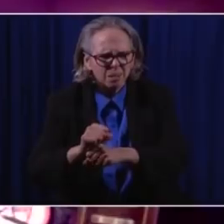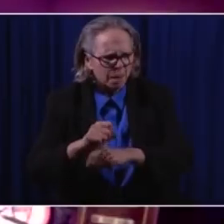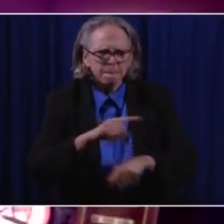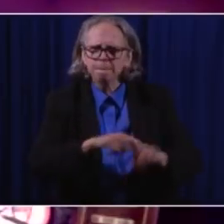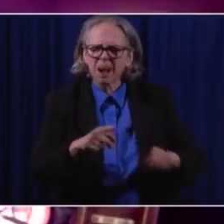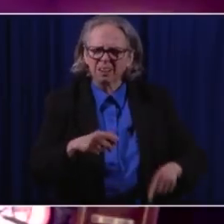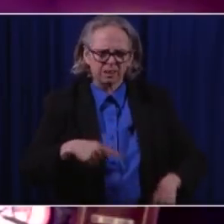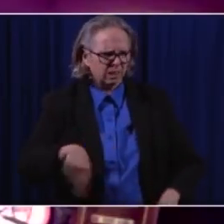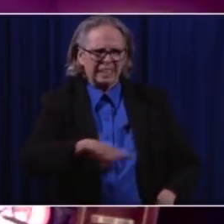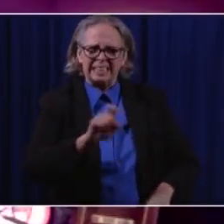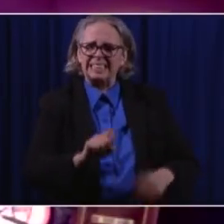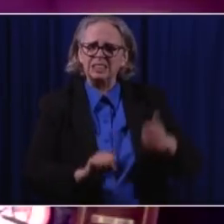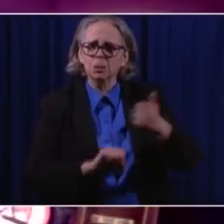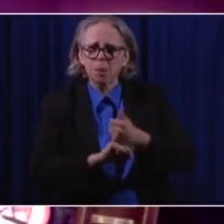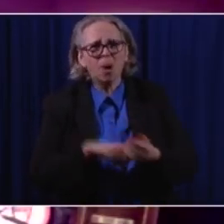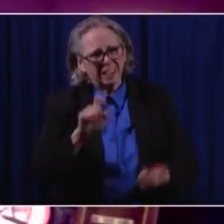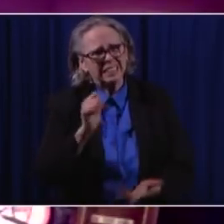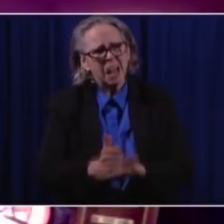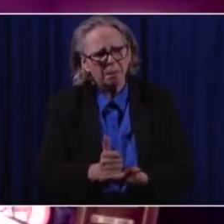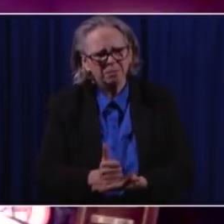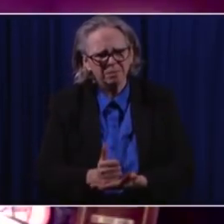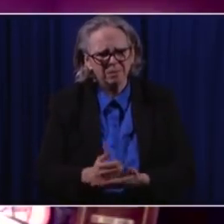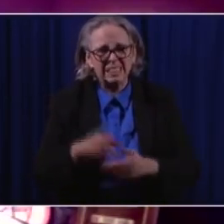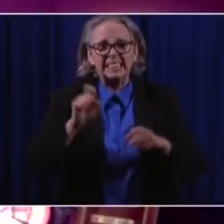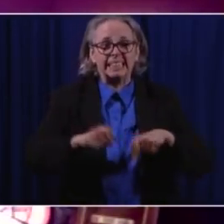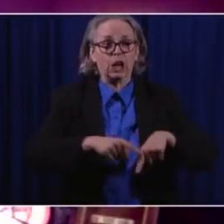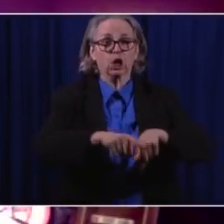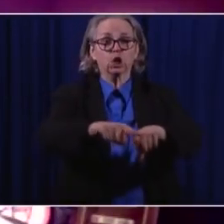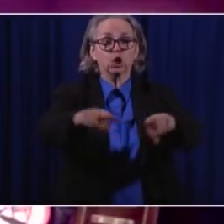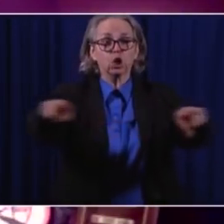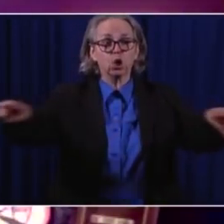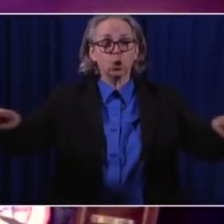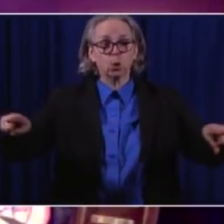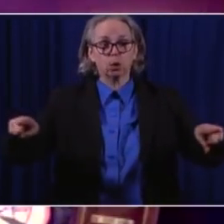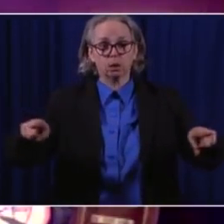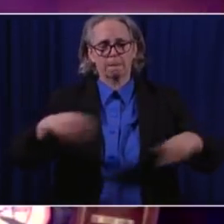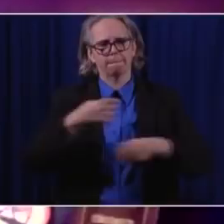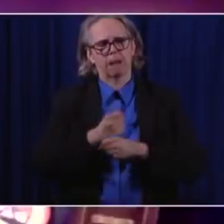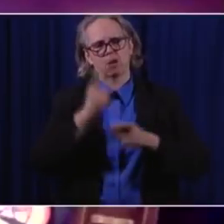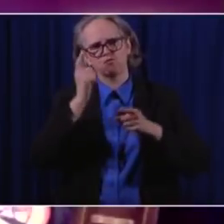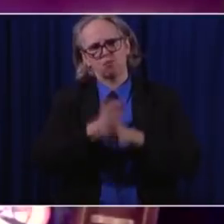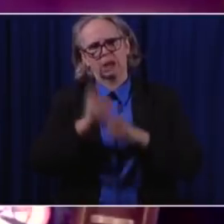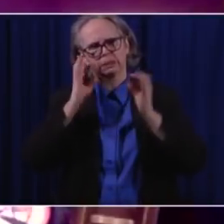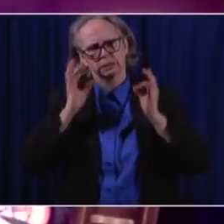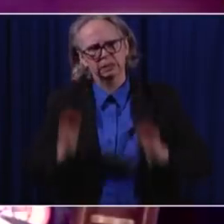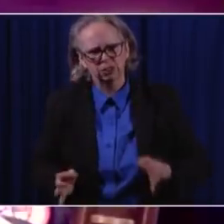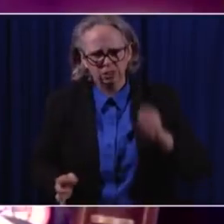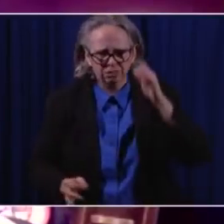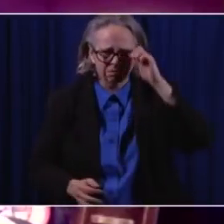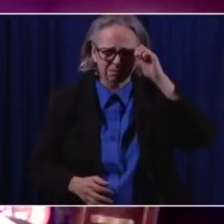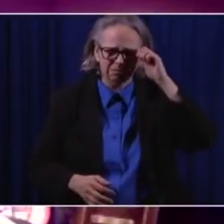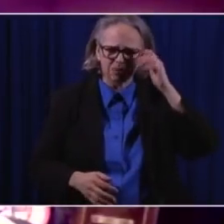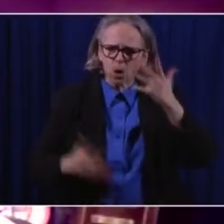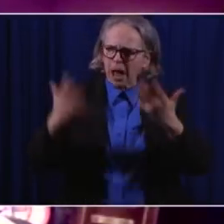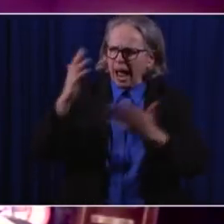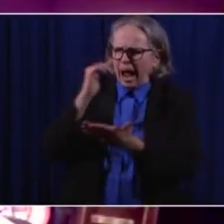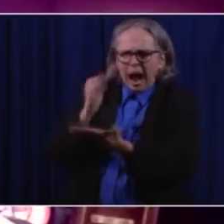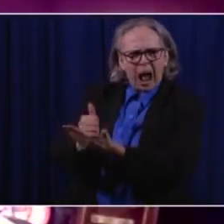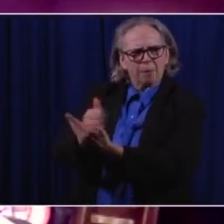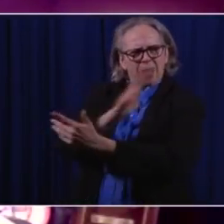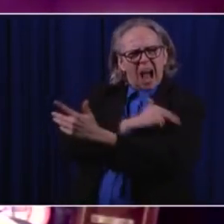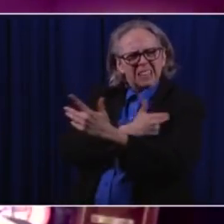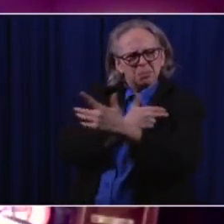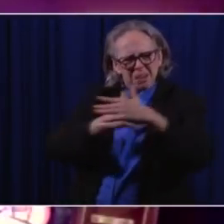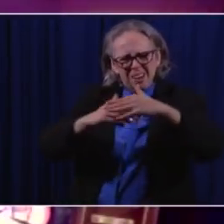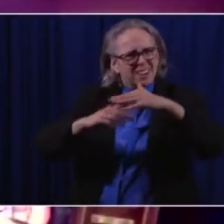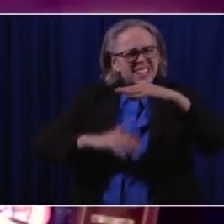state. They need the folks to do the right things so that we don't overwhelm our hospital resources. A major concern